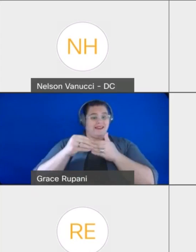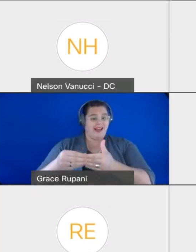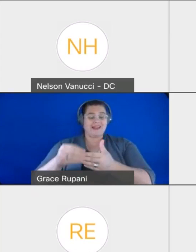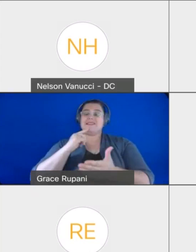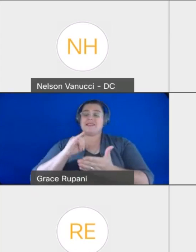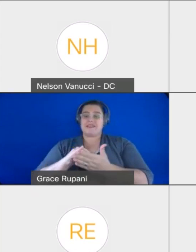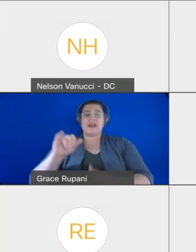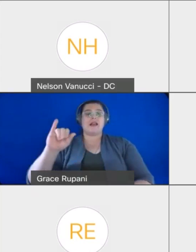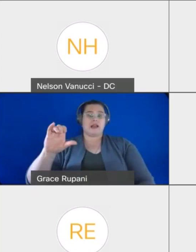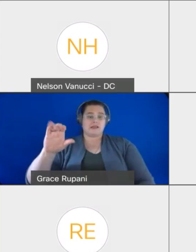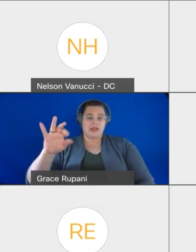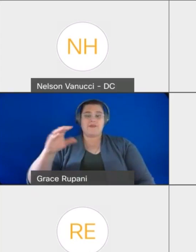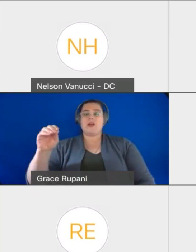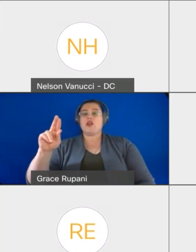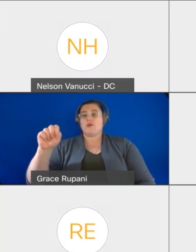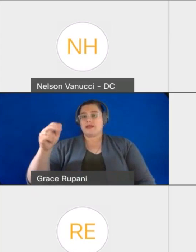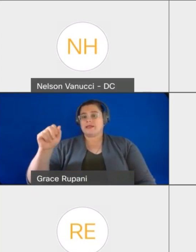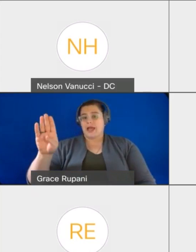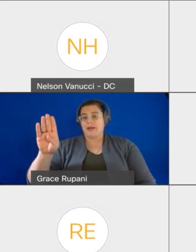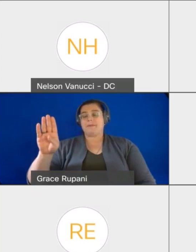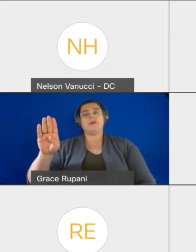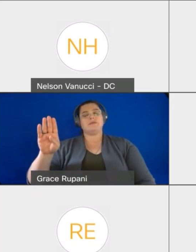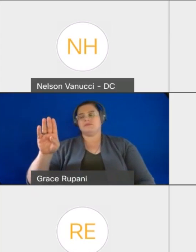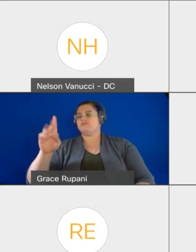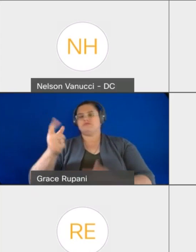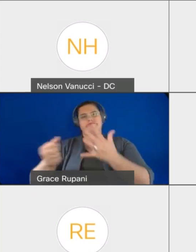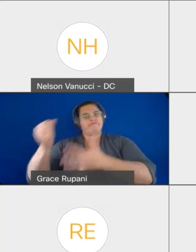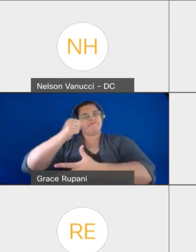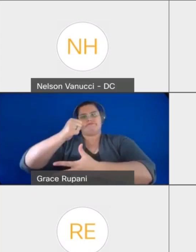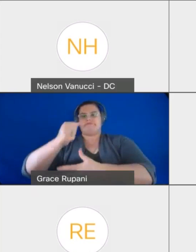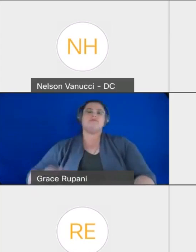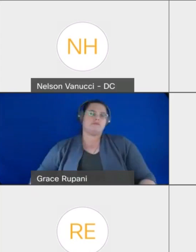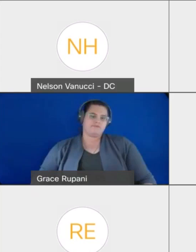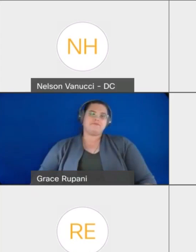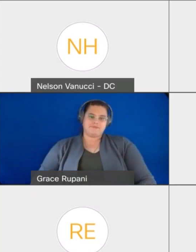habs are considered among the highest priorities.